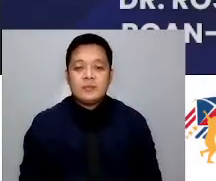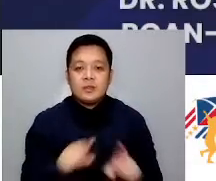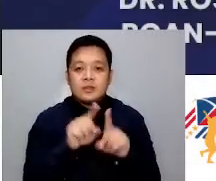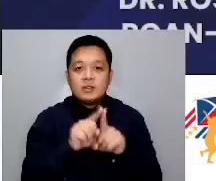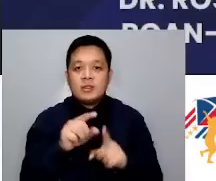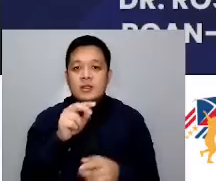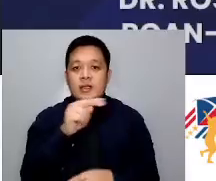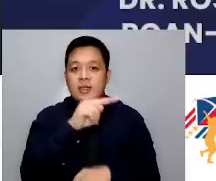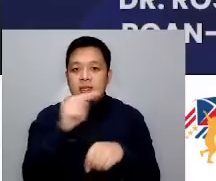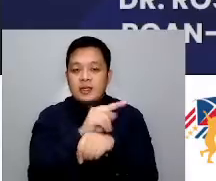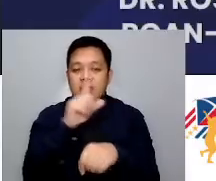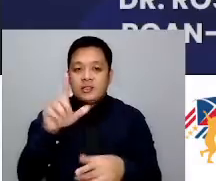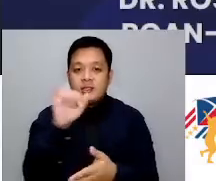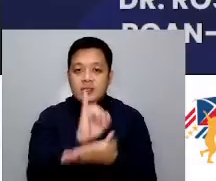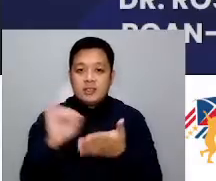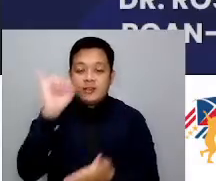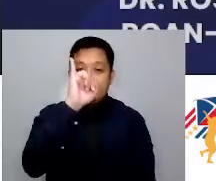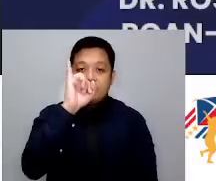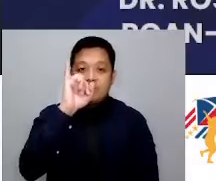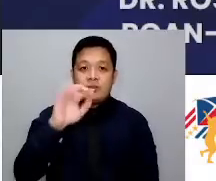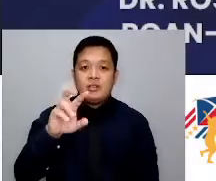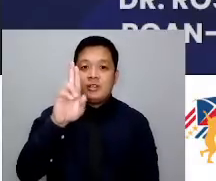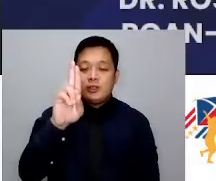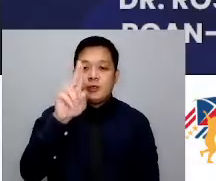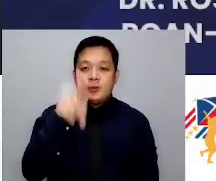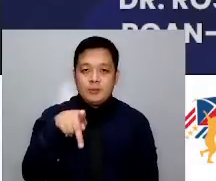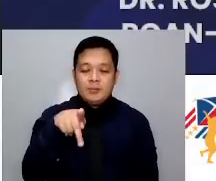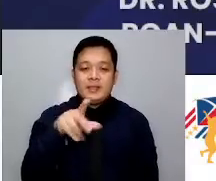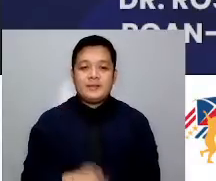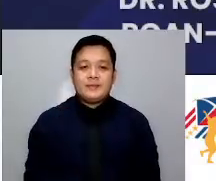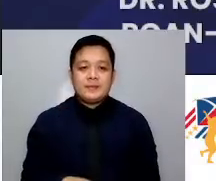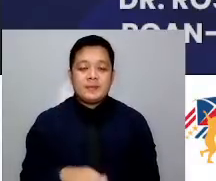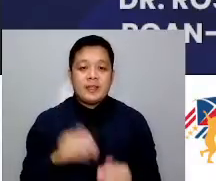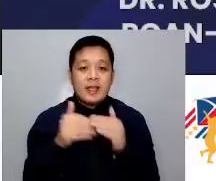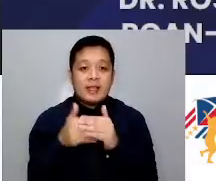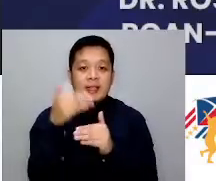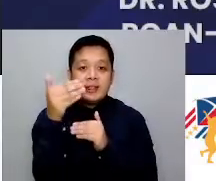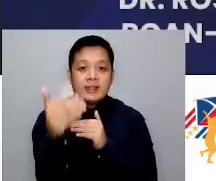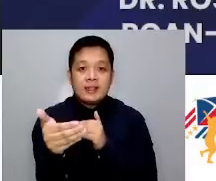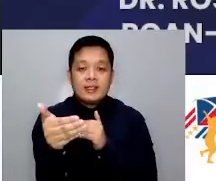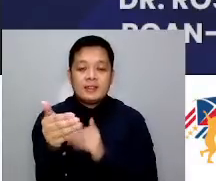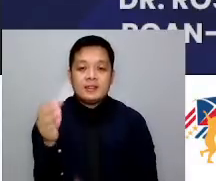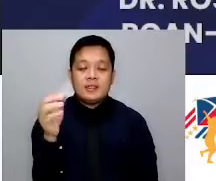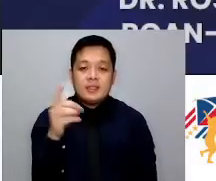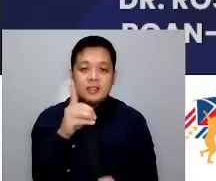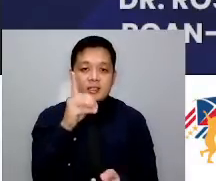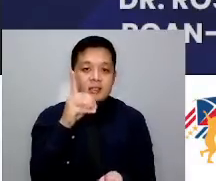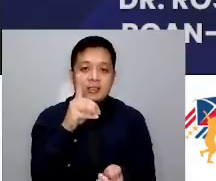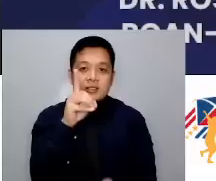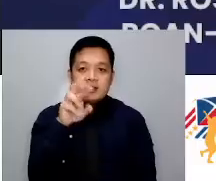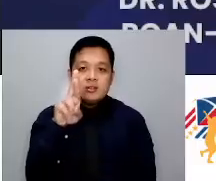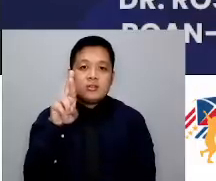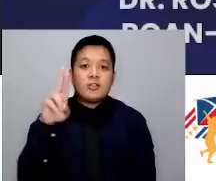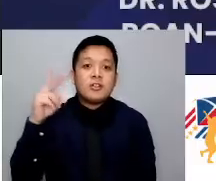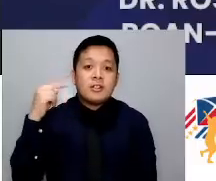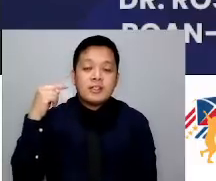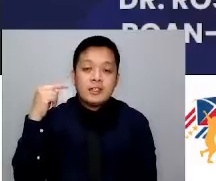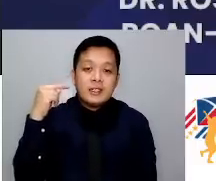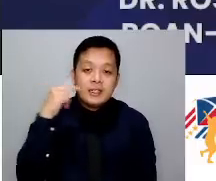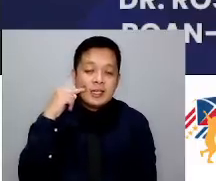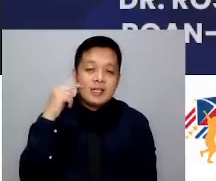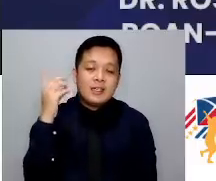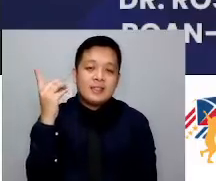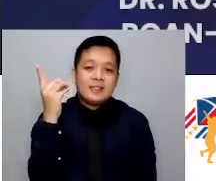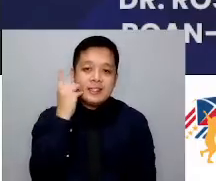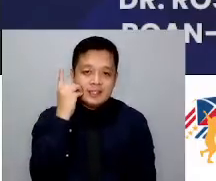Physics, University of the Philippines, Diliman. We also have Dr. Natalia Dimaano, the Program Lead of the USC Graduate